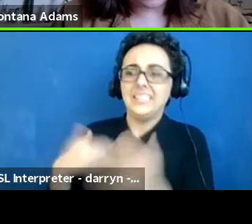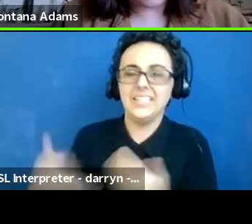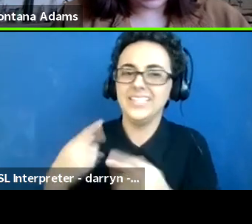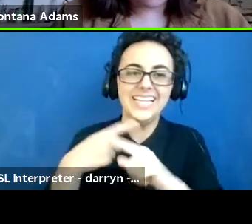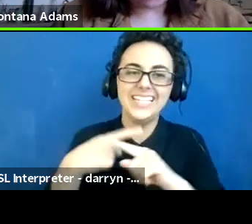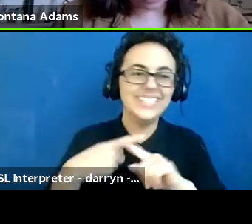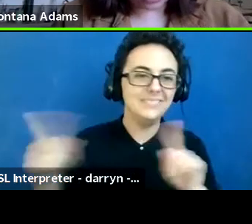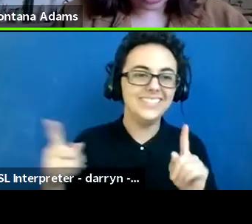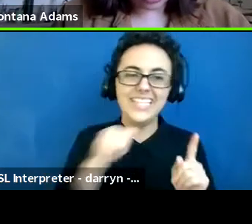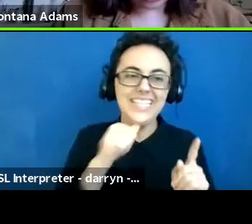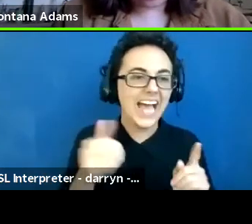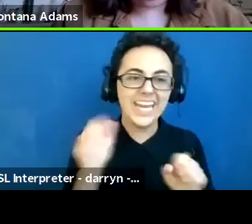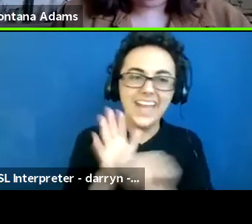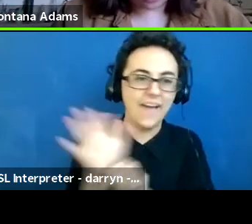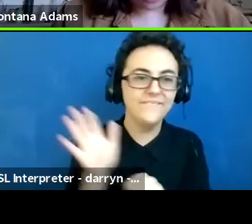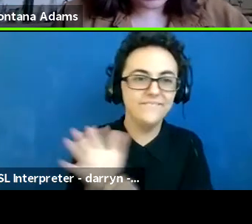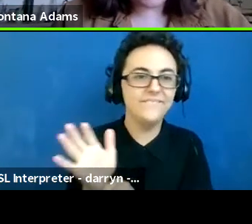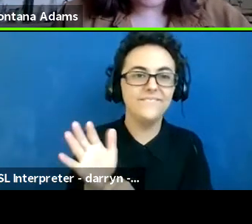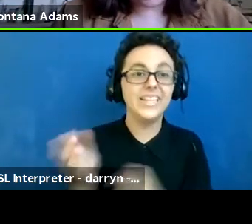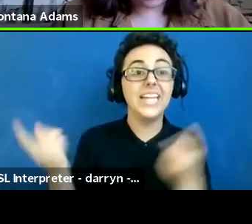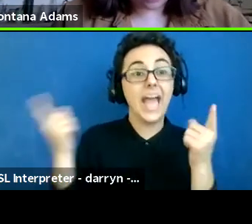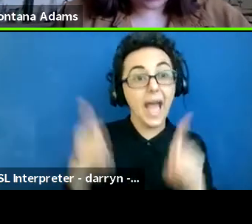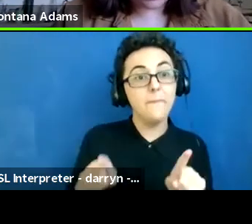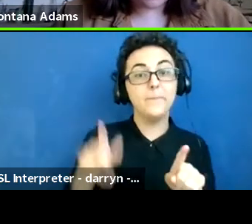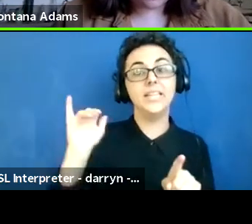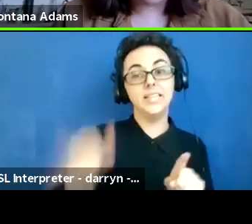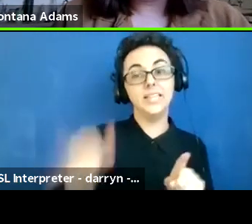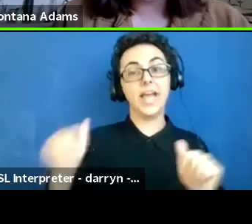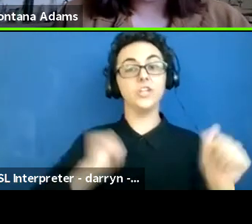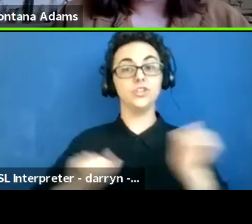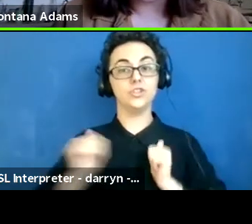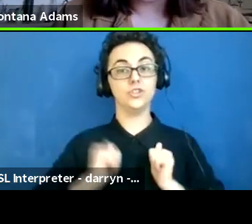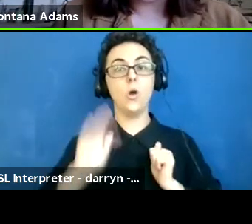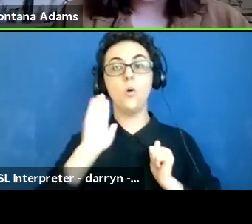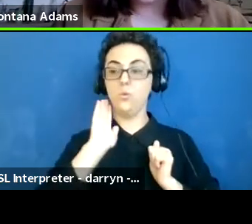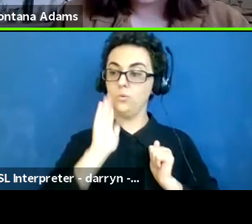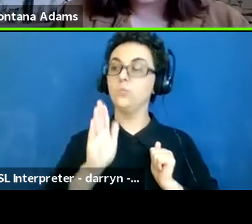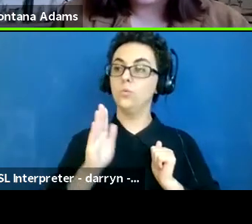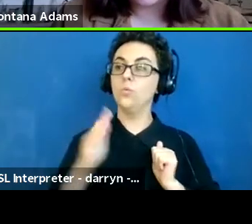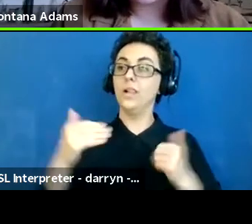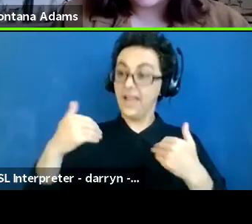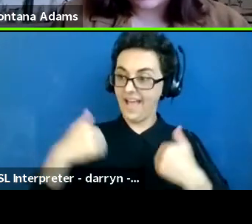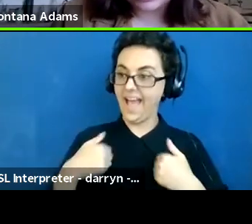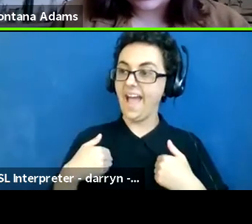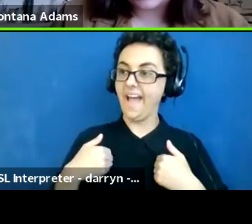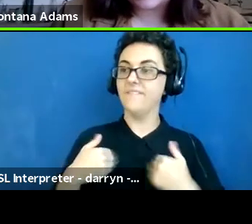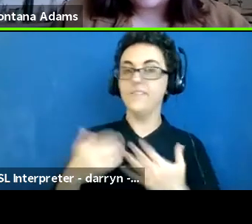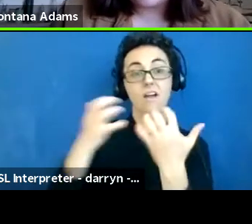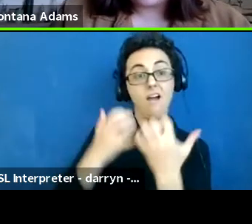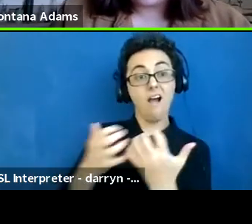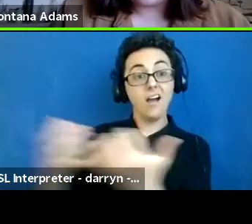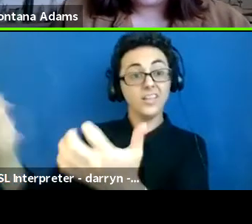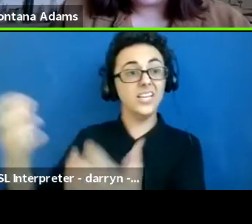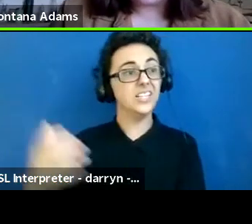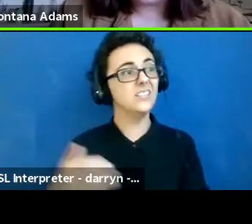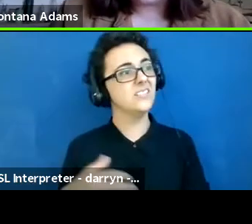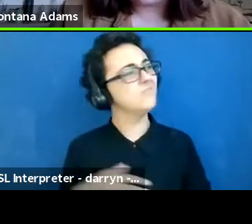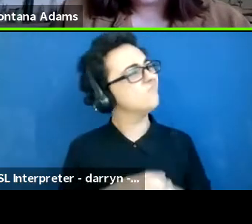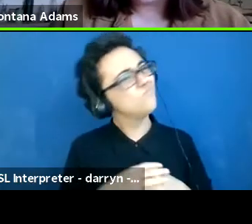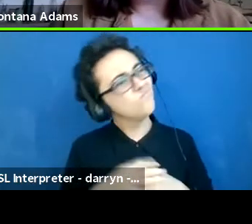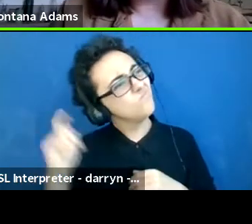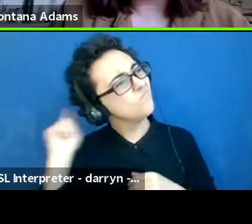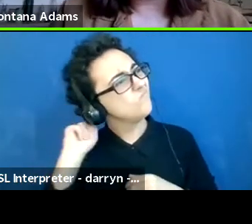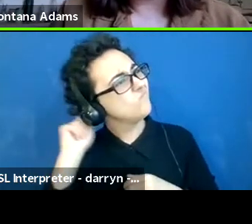show is kind of put on to audiences who aren't familiar with, you know, Indigenous ideas. And